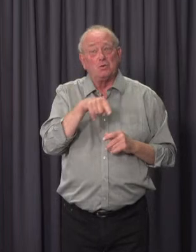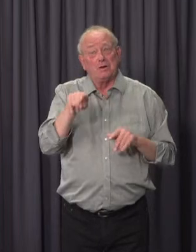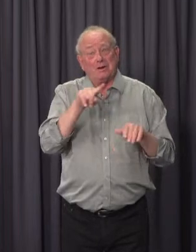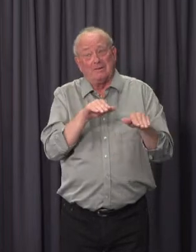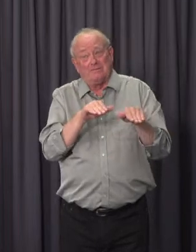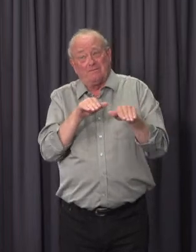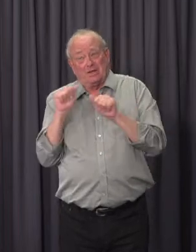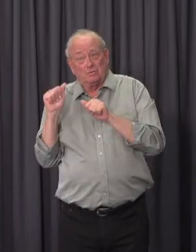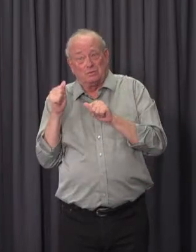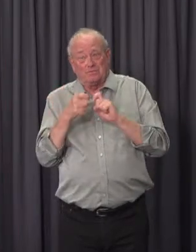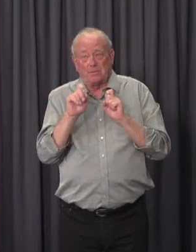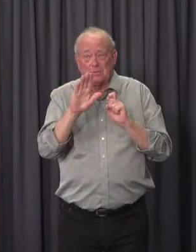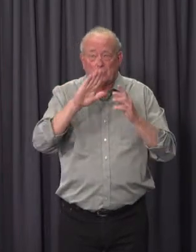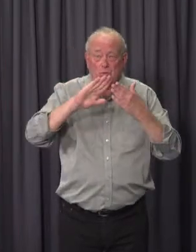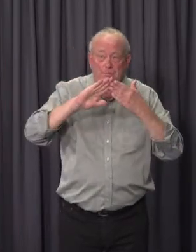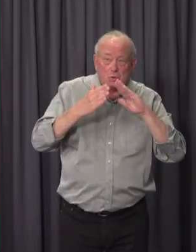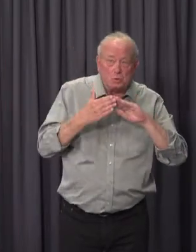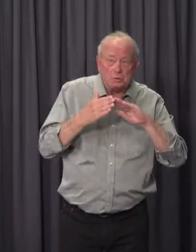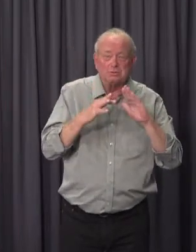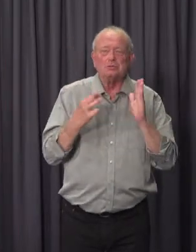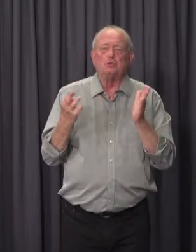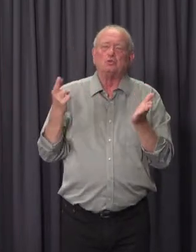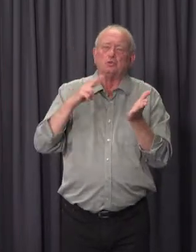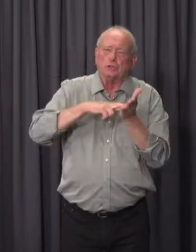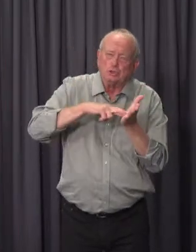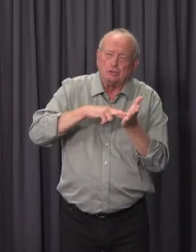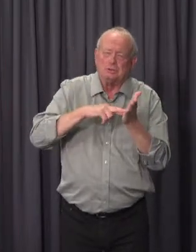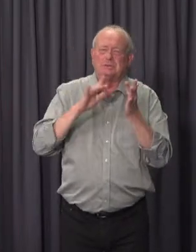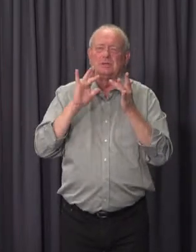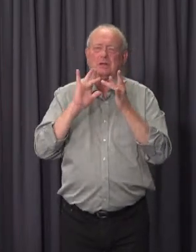online. Evacuees with questions can also call